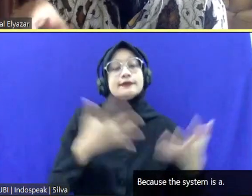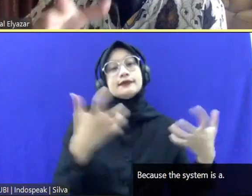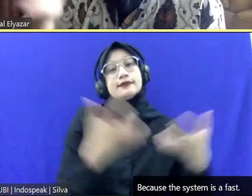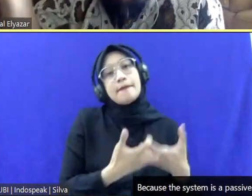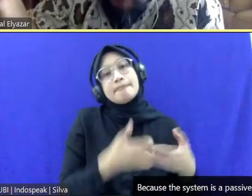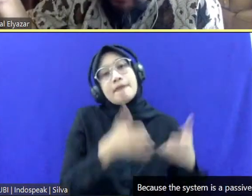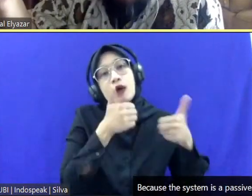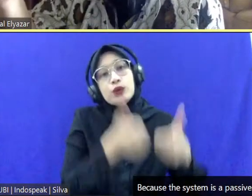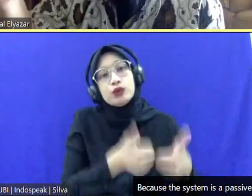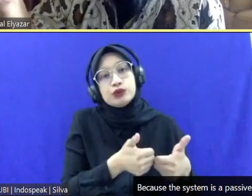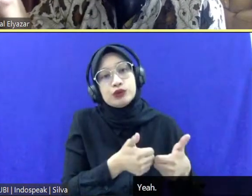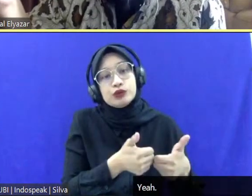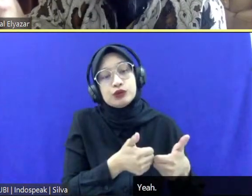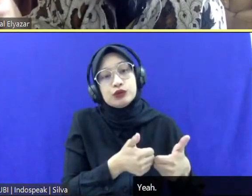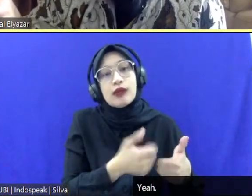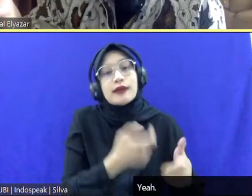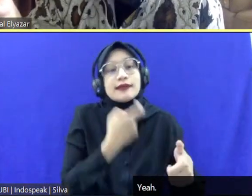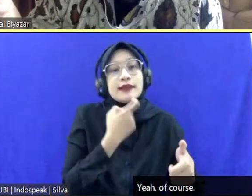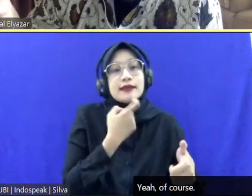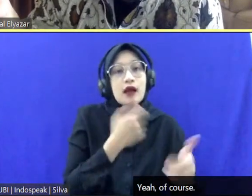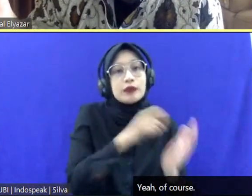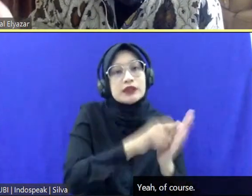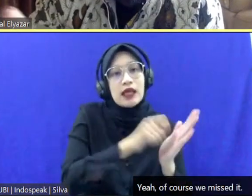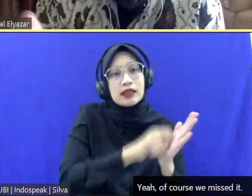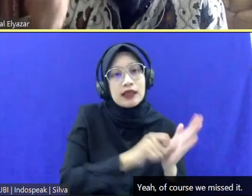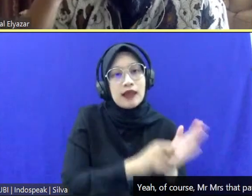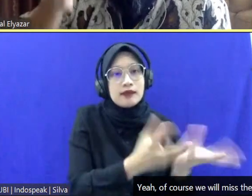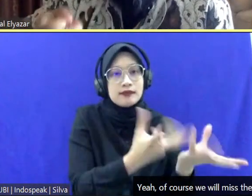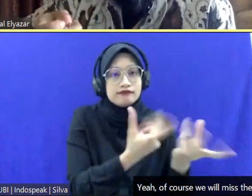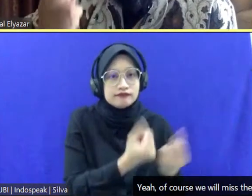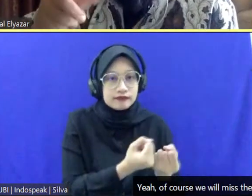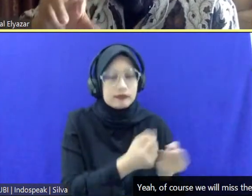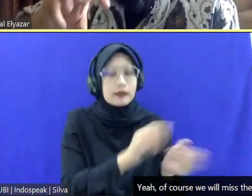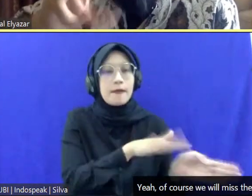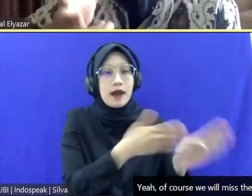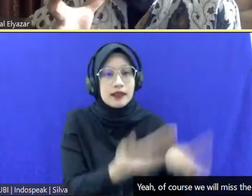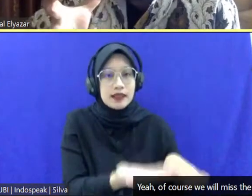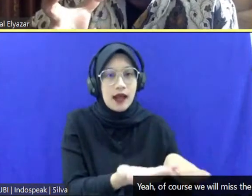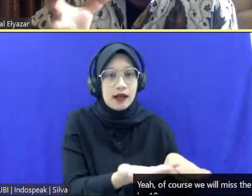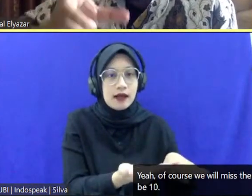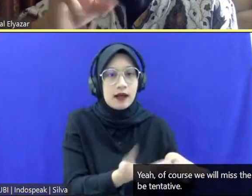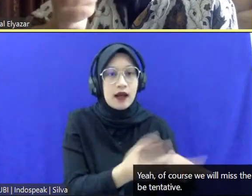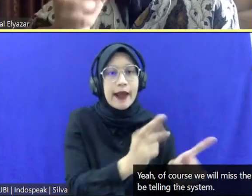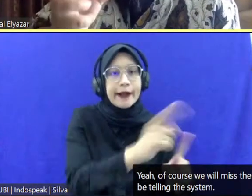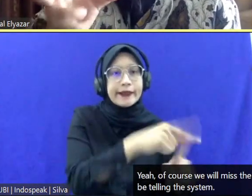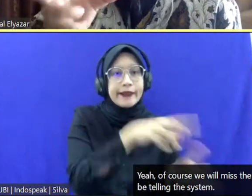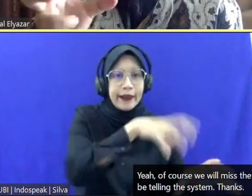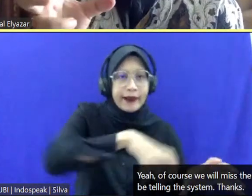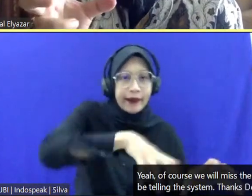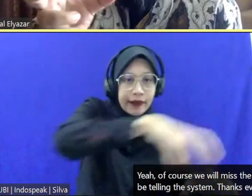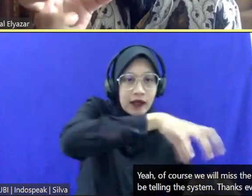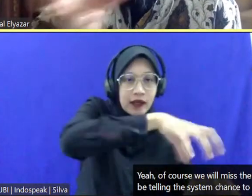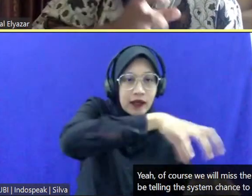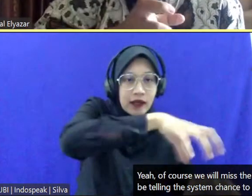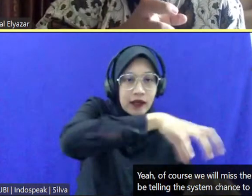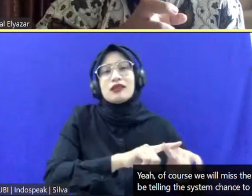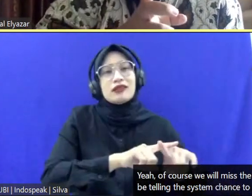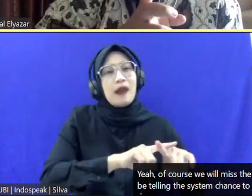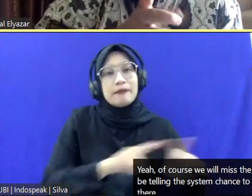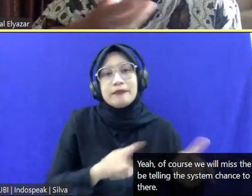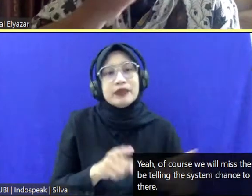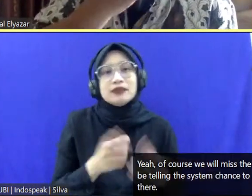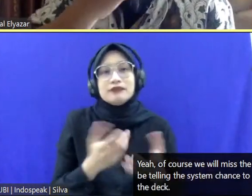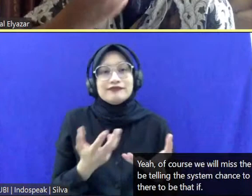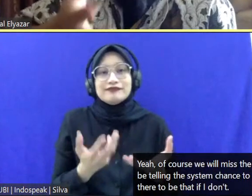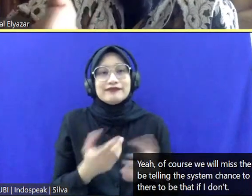passive, of course we will miss the data. So the investment to be change the system, change the regulation first to be the